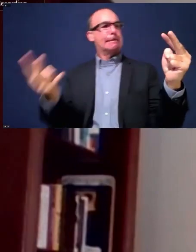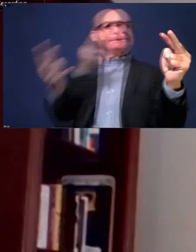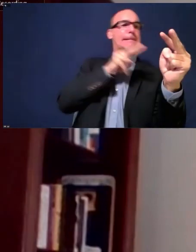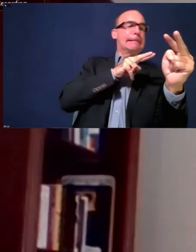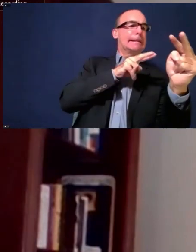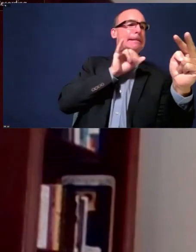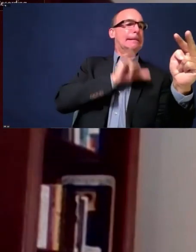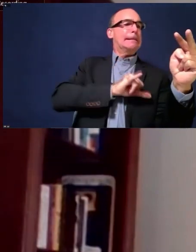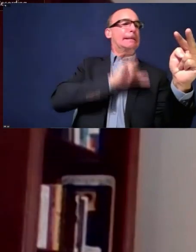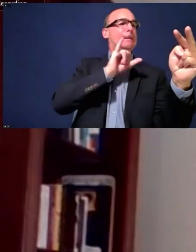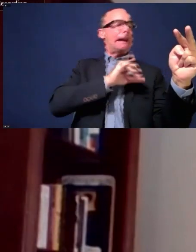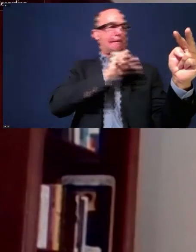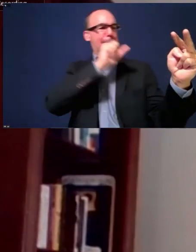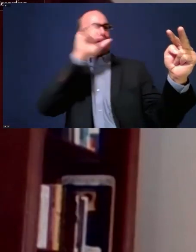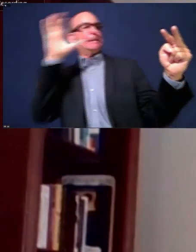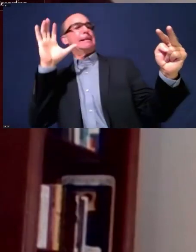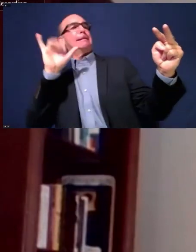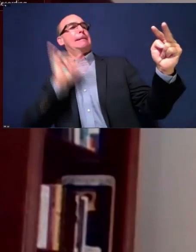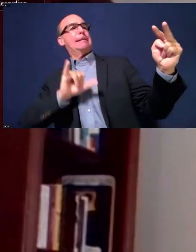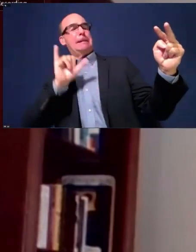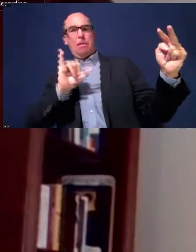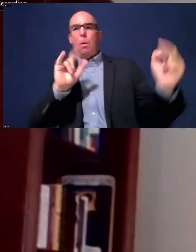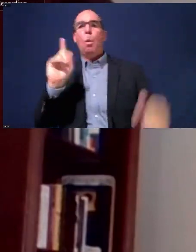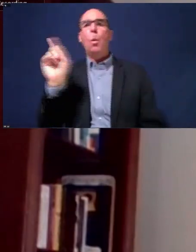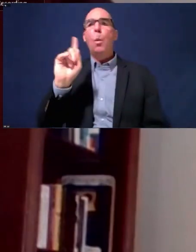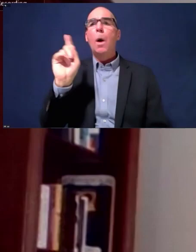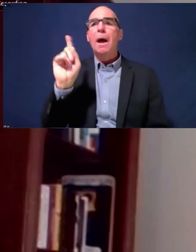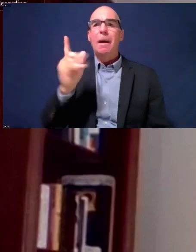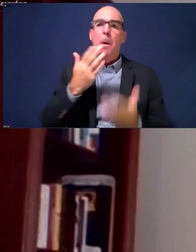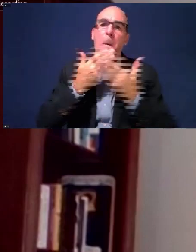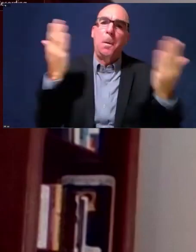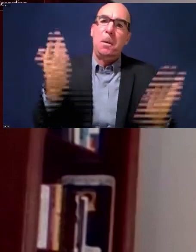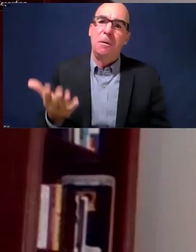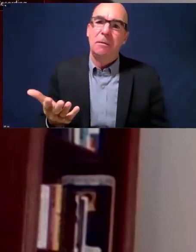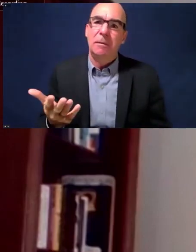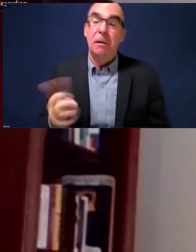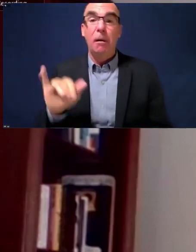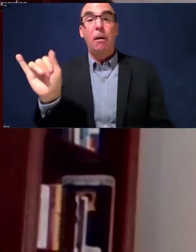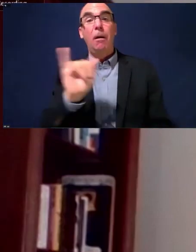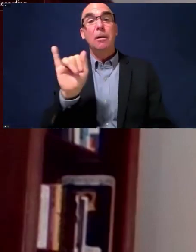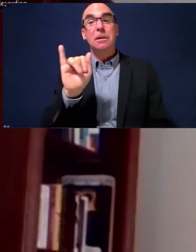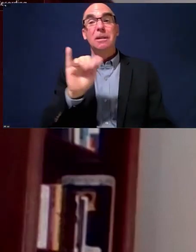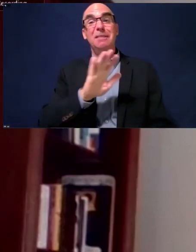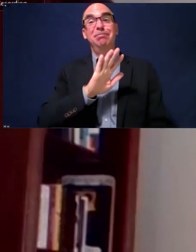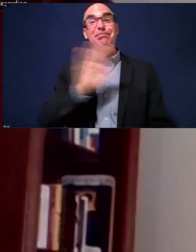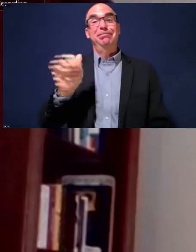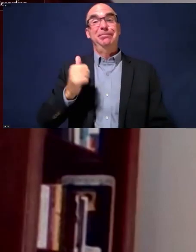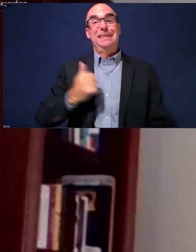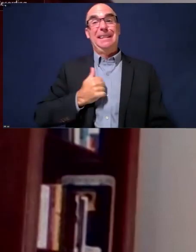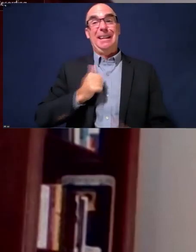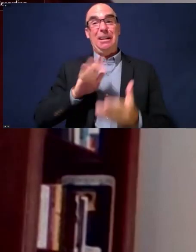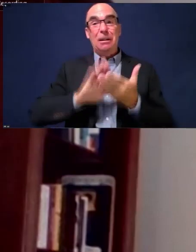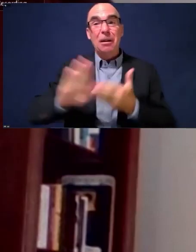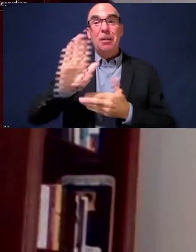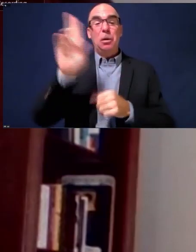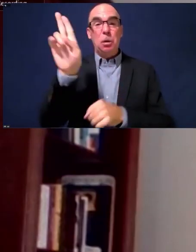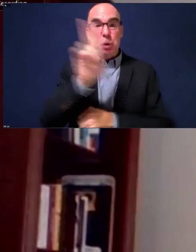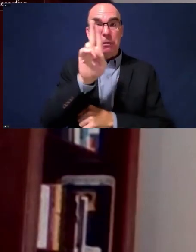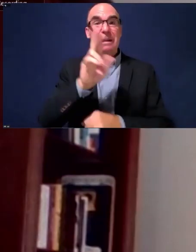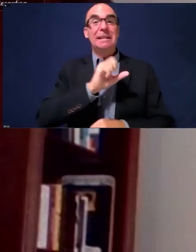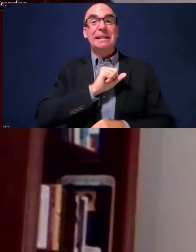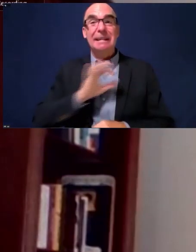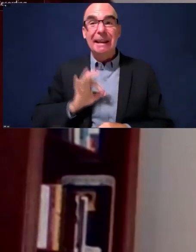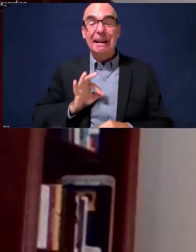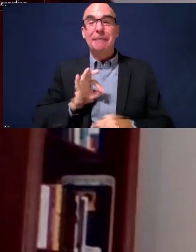Black people in universities in Canada also face poor representation at the faculty, administrative, and staff levels,